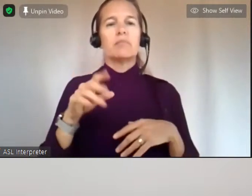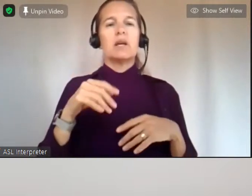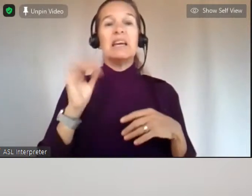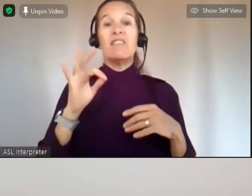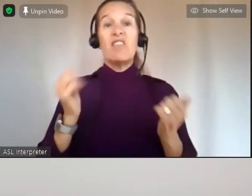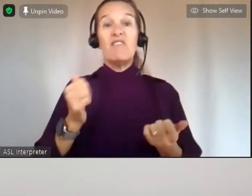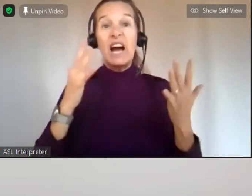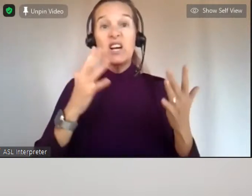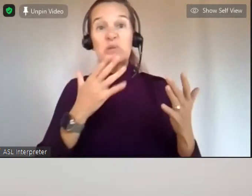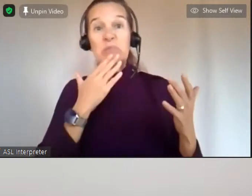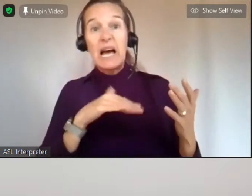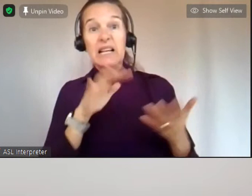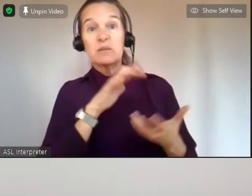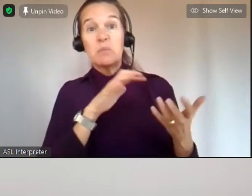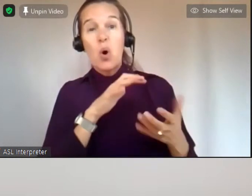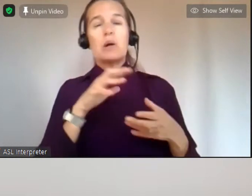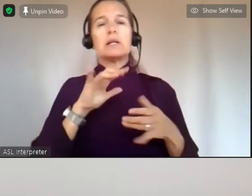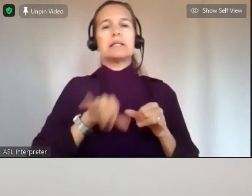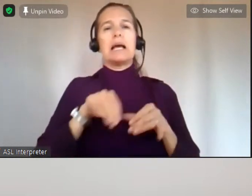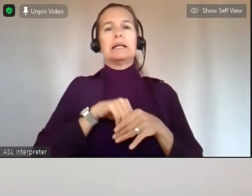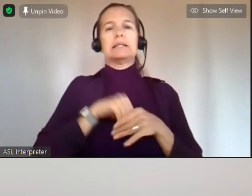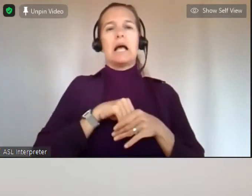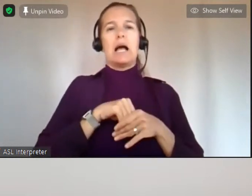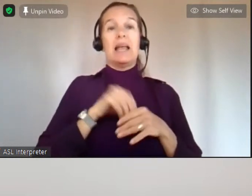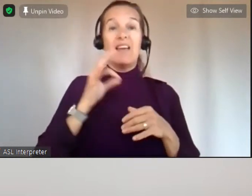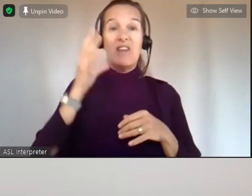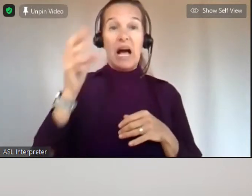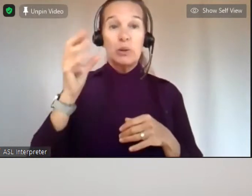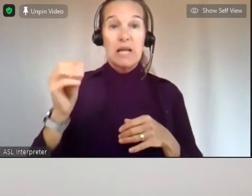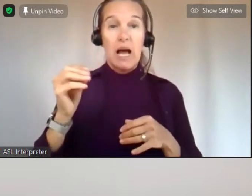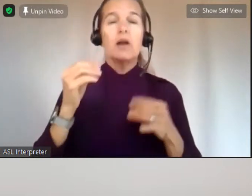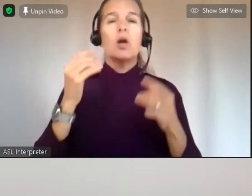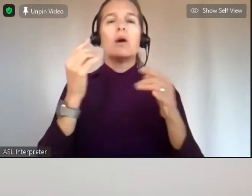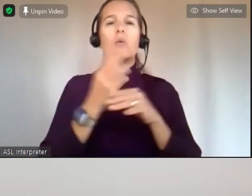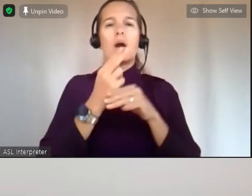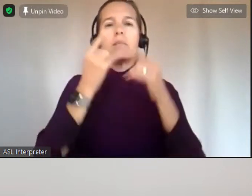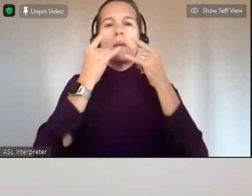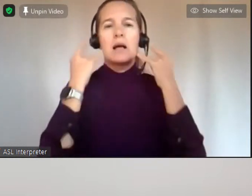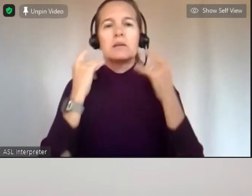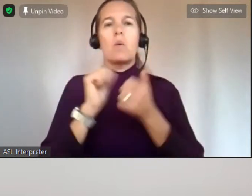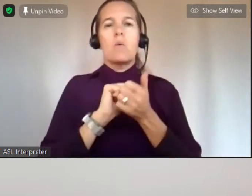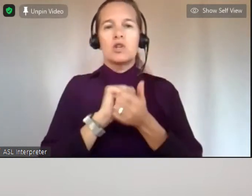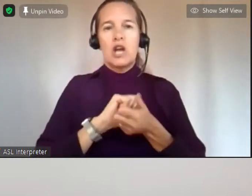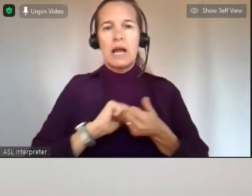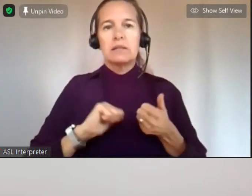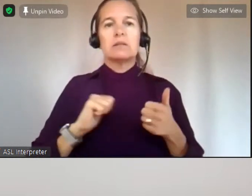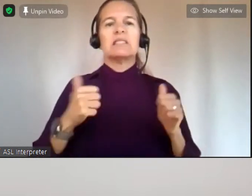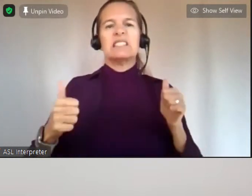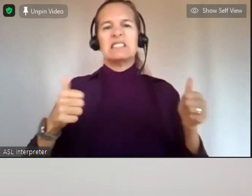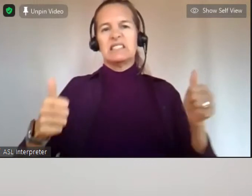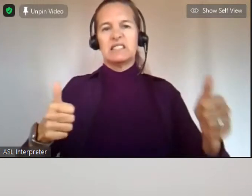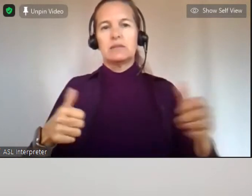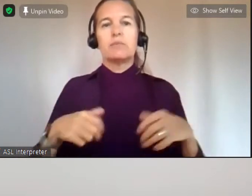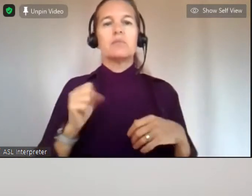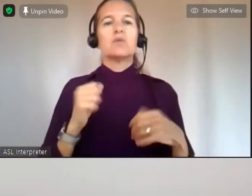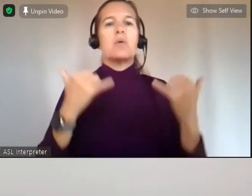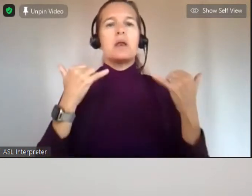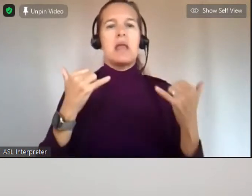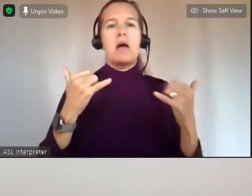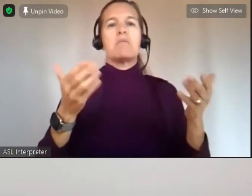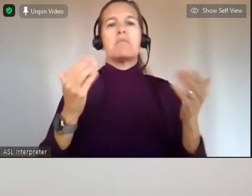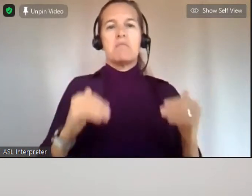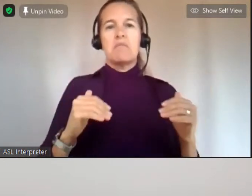more. Maintain your distance, use your masks, wash your hands a lot. So having said that, I want to move on to